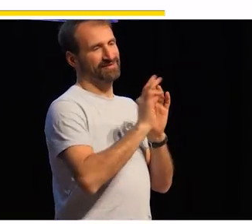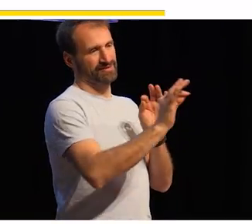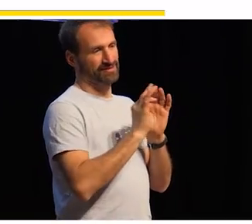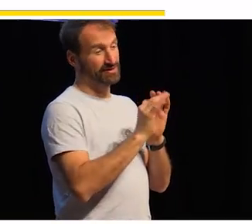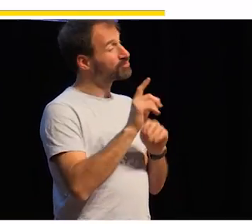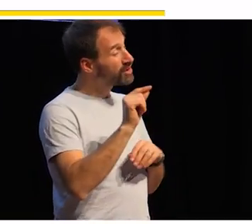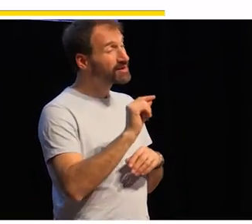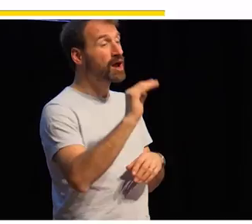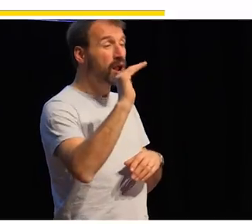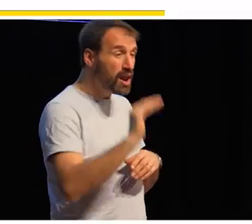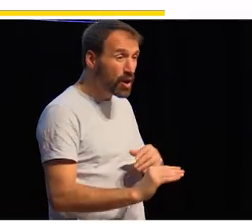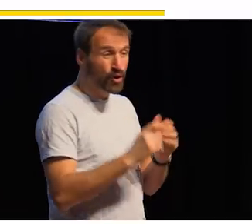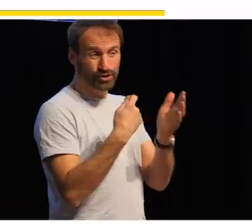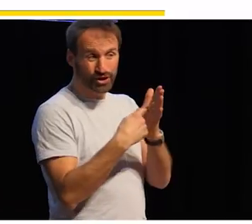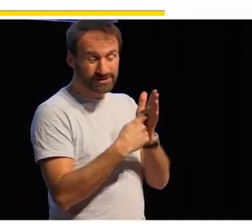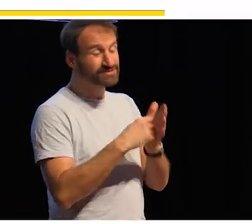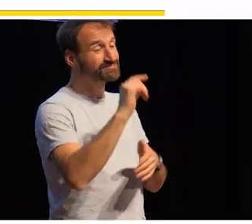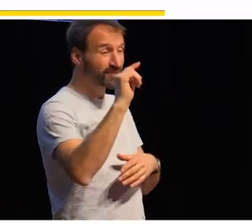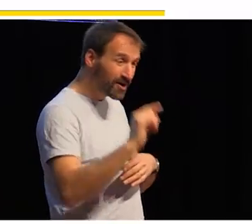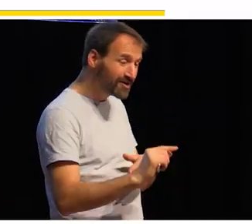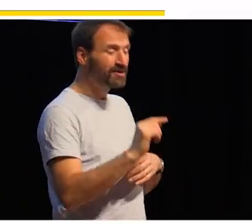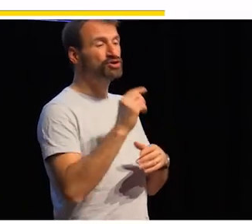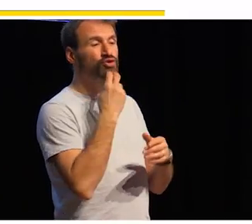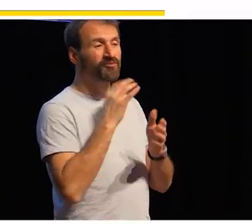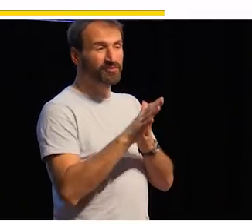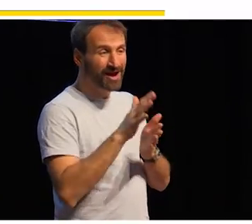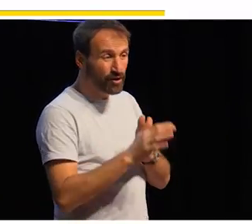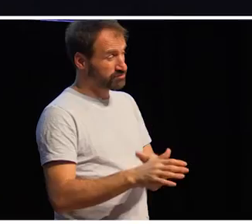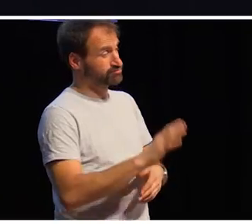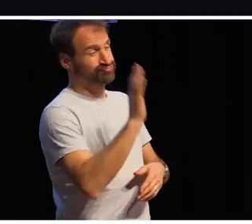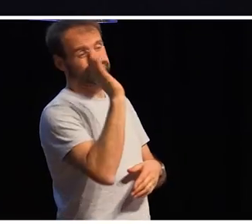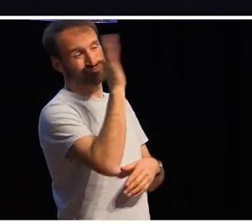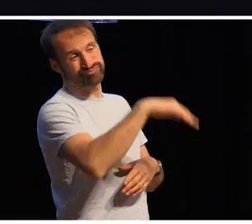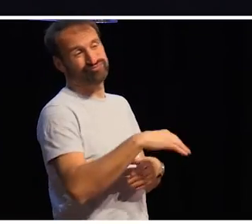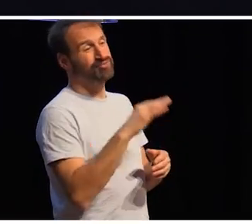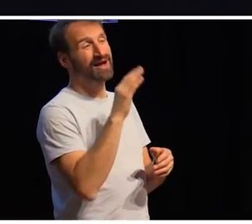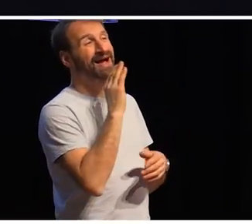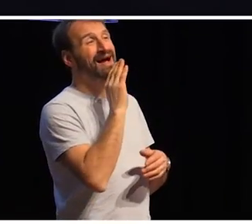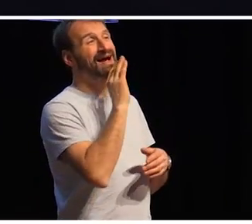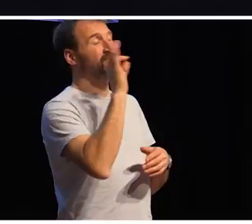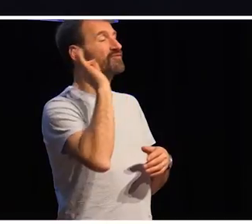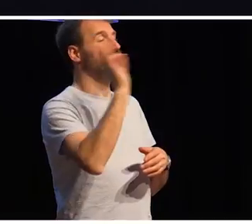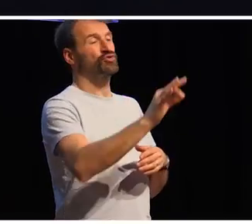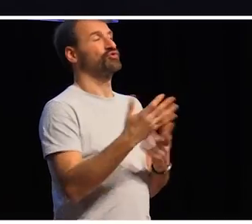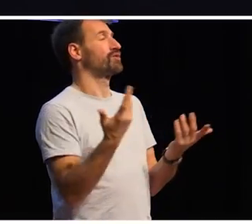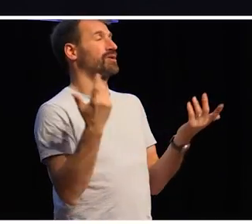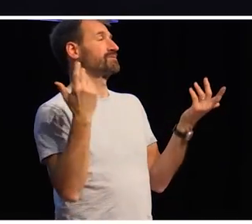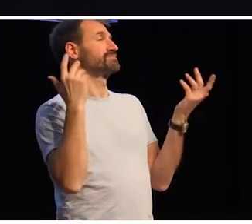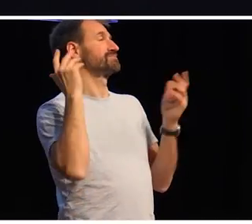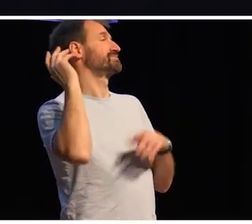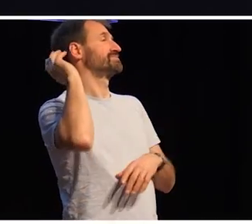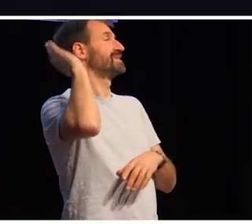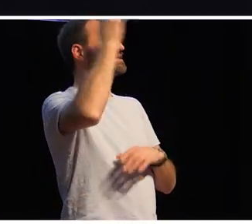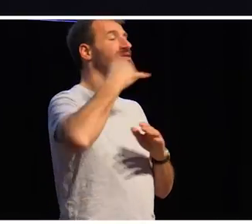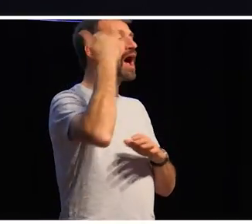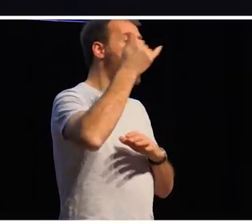low-cost, low-power sensors running for years on a single coin cell. Imagine the potential that